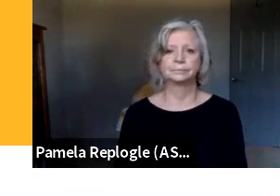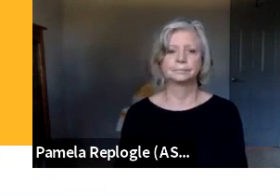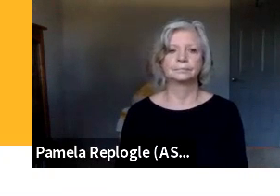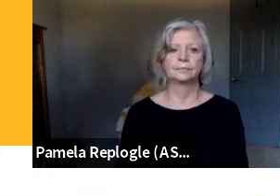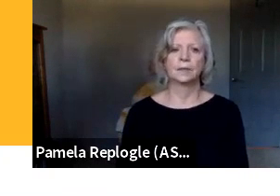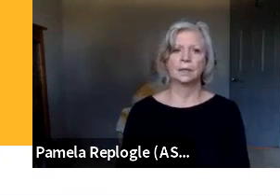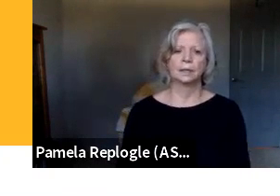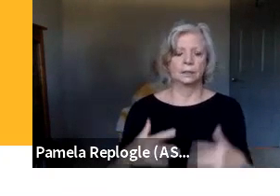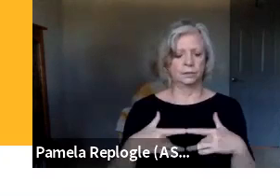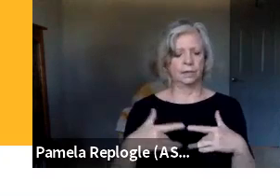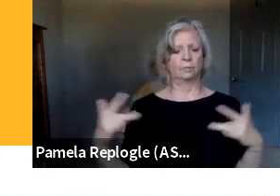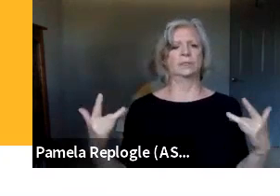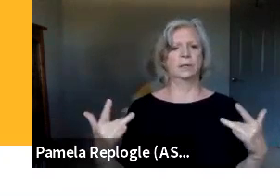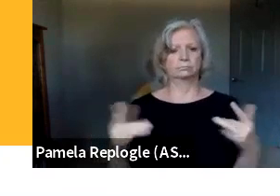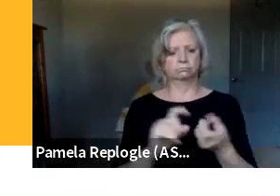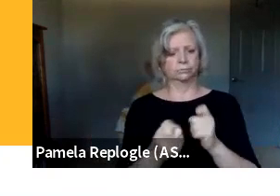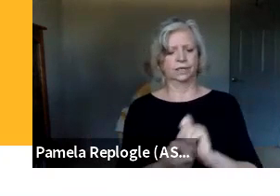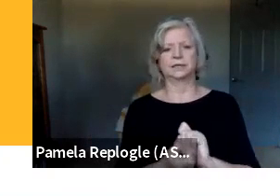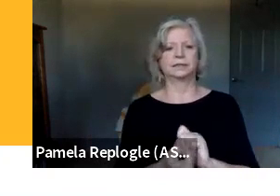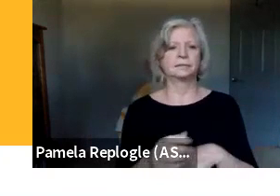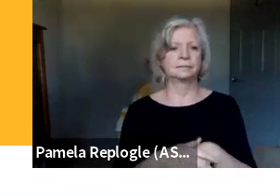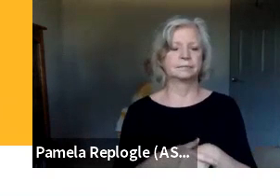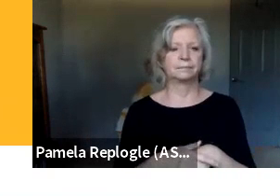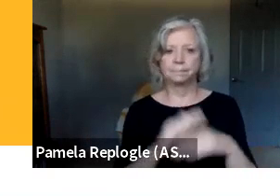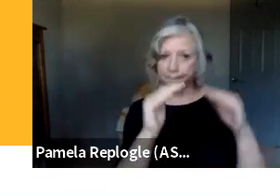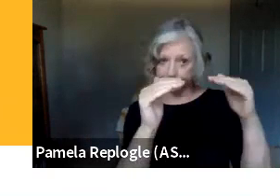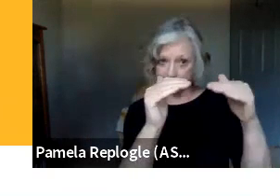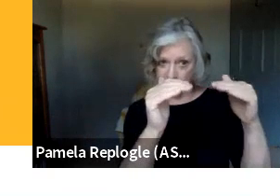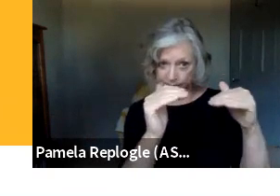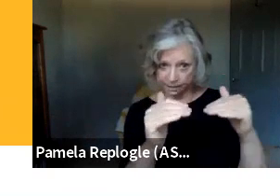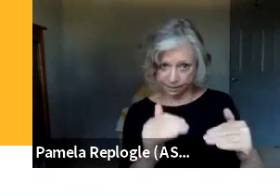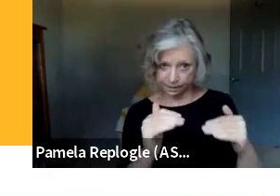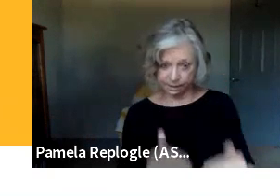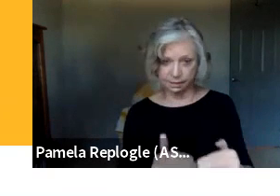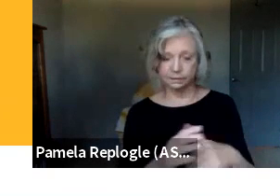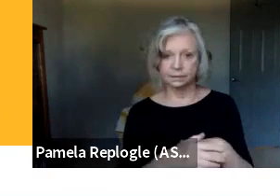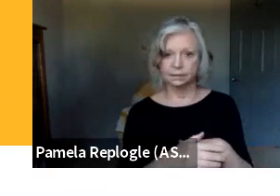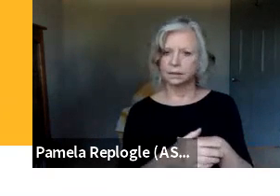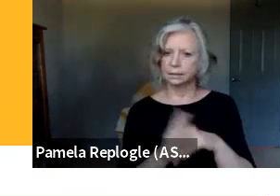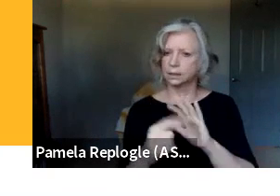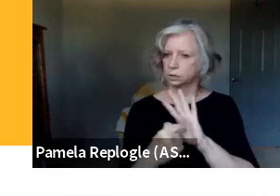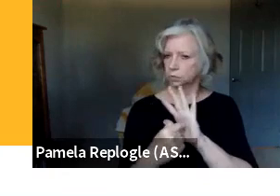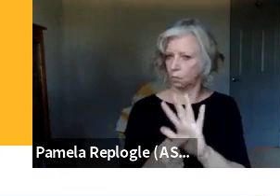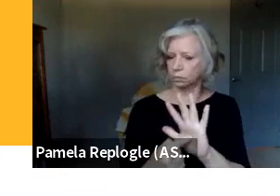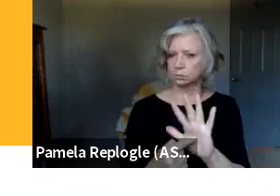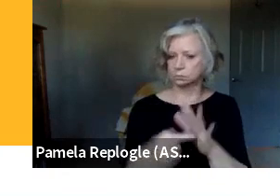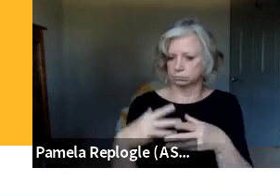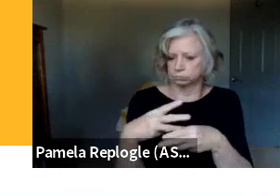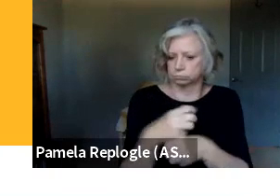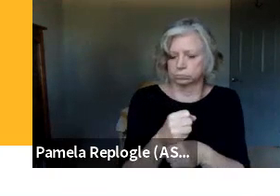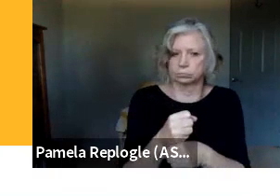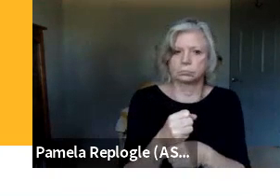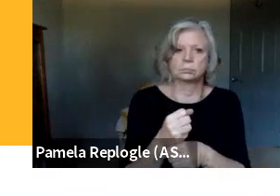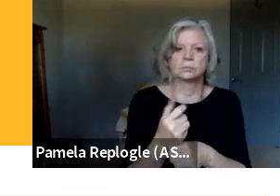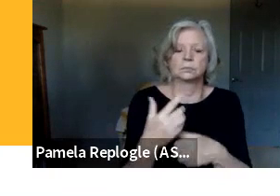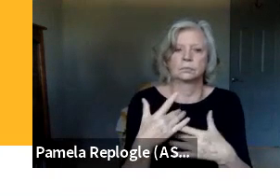So what has changed? This table basically gives us a snapshot as to what we are expecting today and